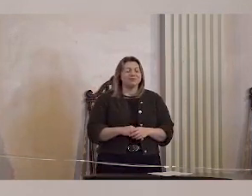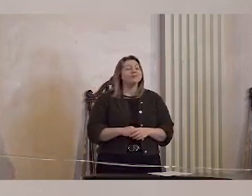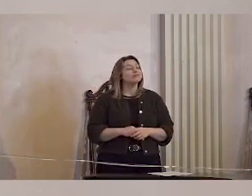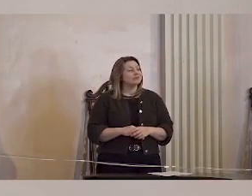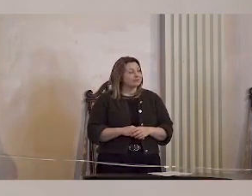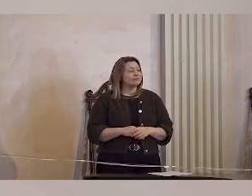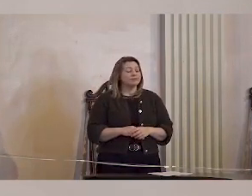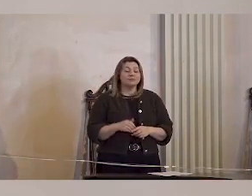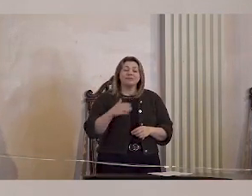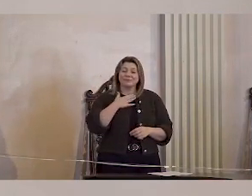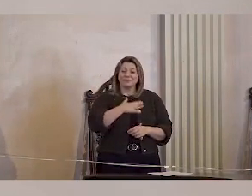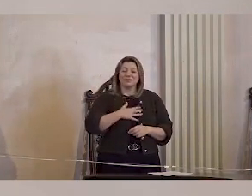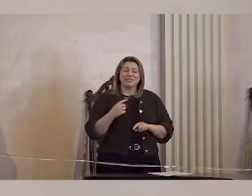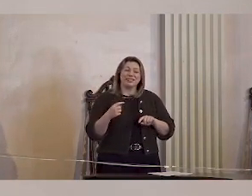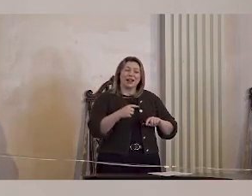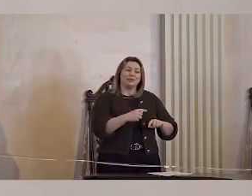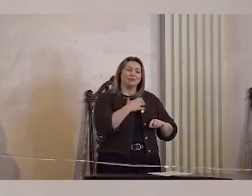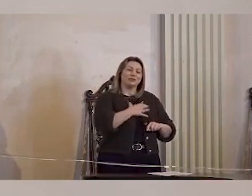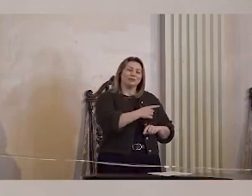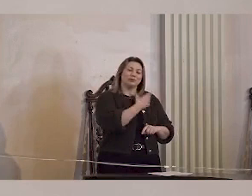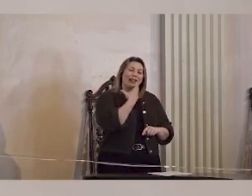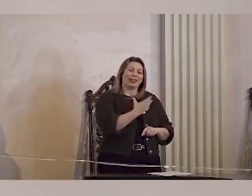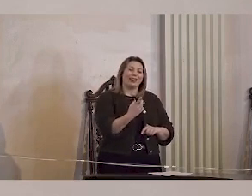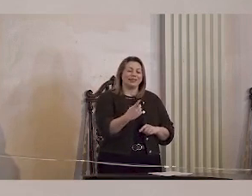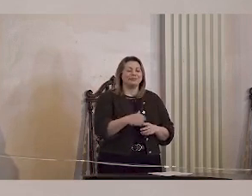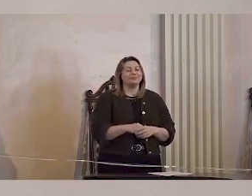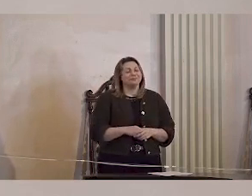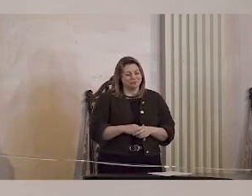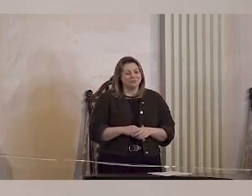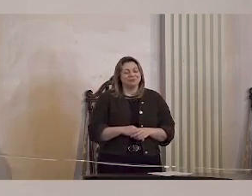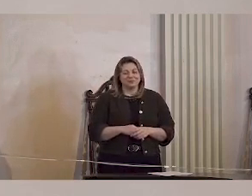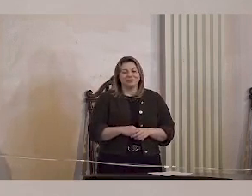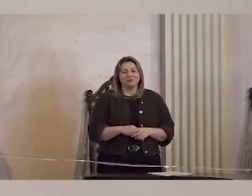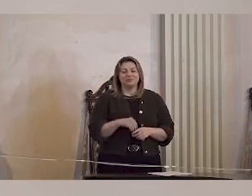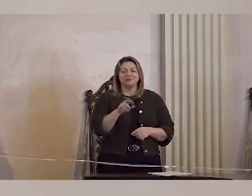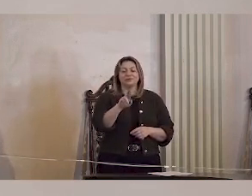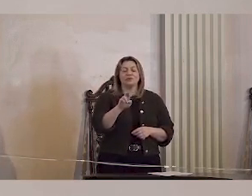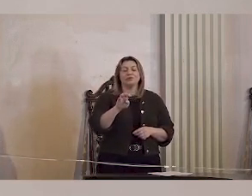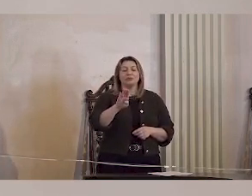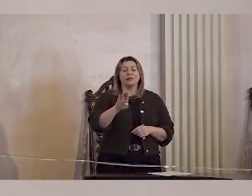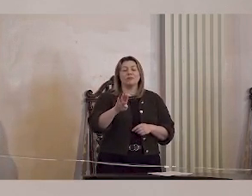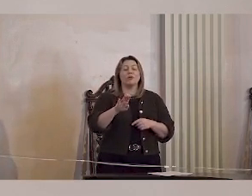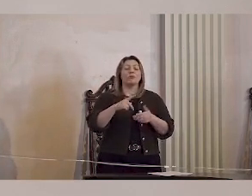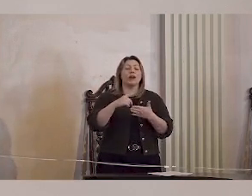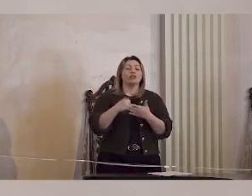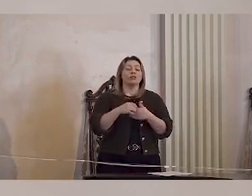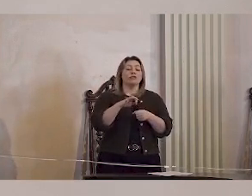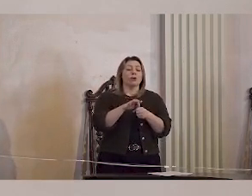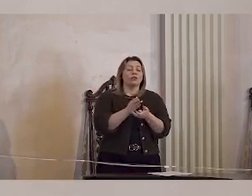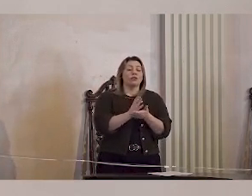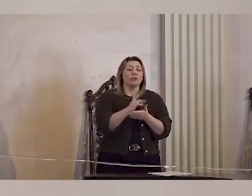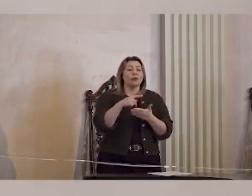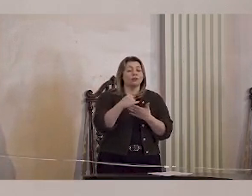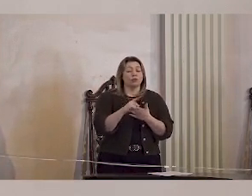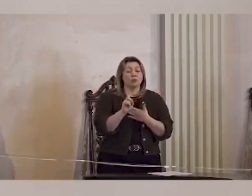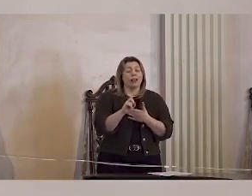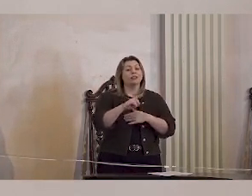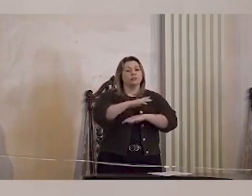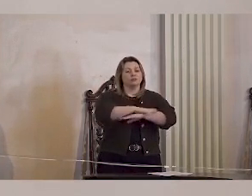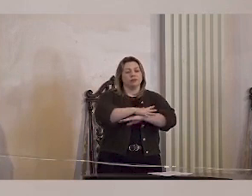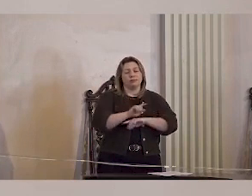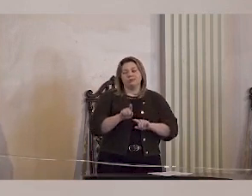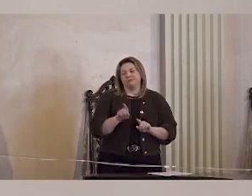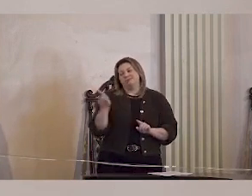So please come wish her well. The REAB Project voting rights table will be in the lobby to your